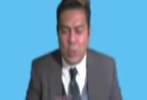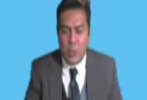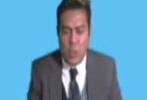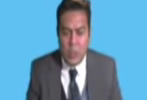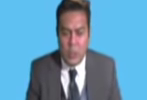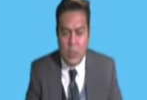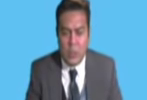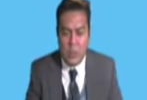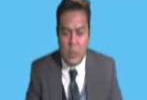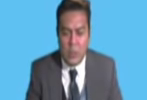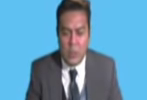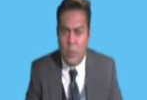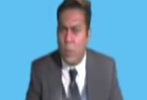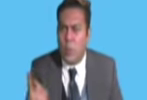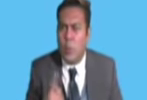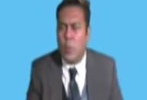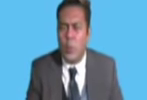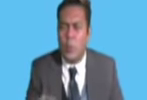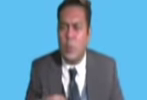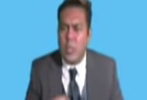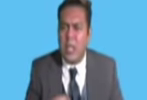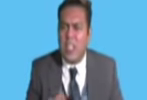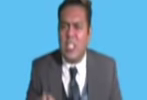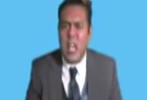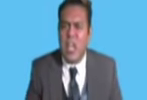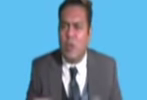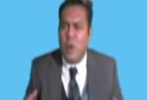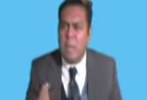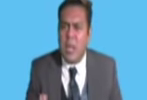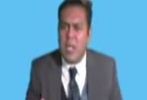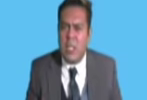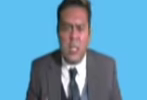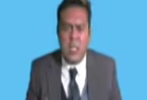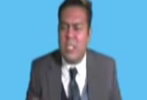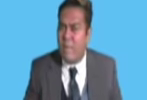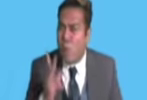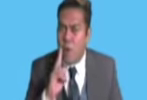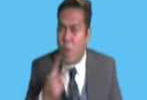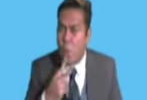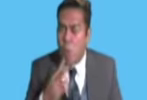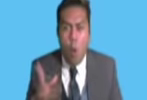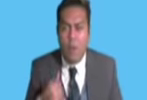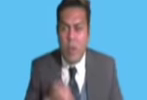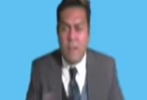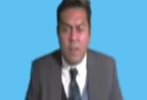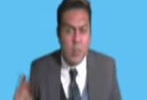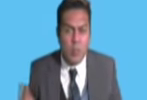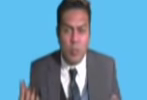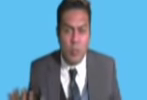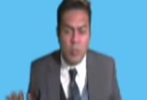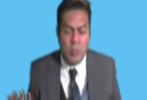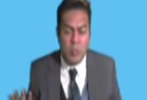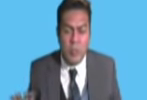Honorable Speaker, who gets this extra money? Is it Vodafone? Or is it the government? Honorable